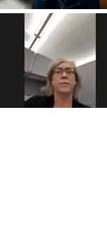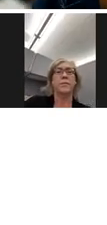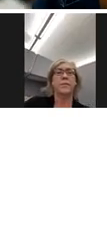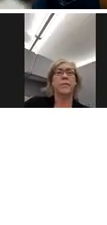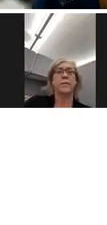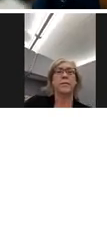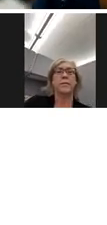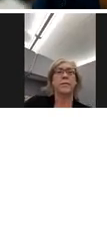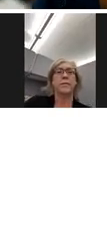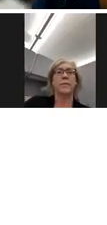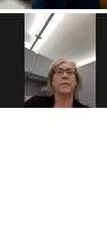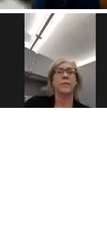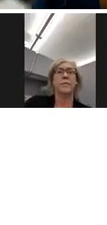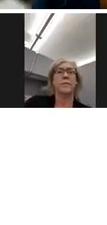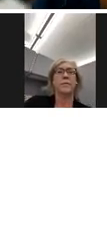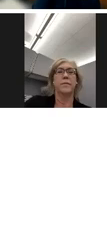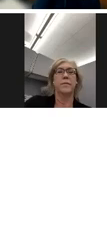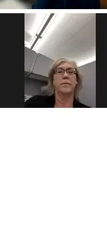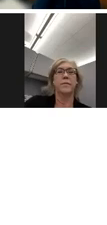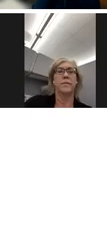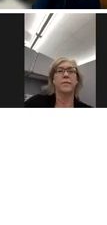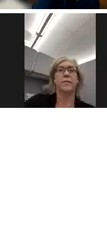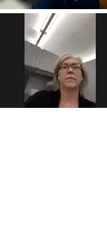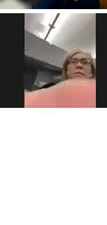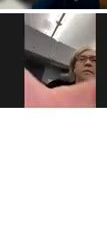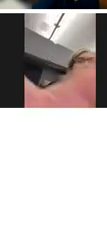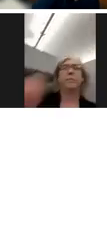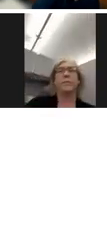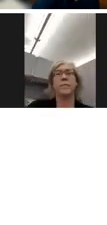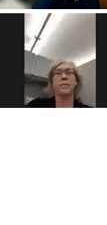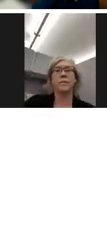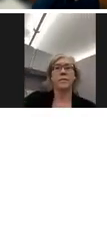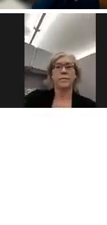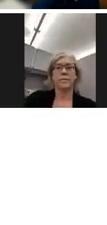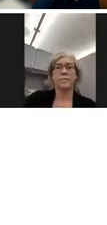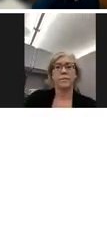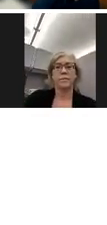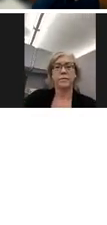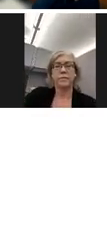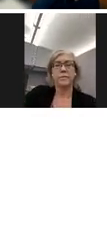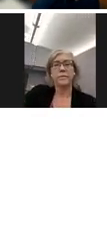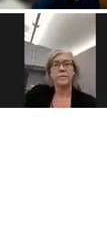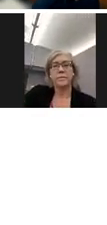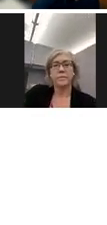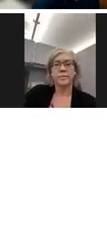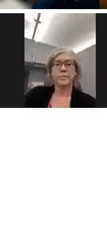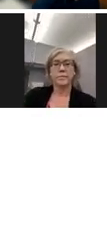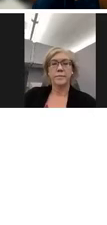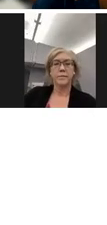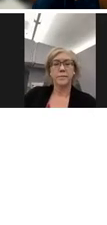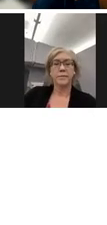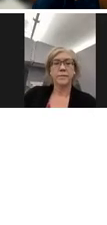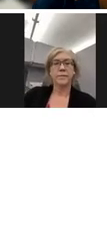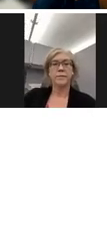on Deafness and others. We place a special emphasis on increasing alignment and co-enrollment with Department